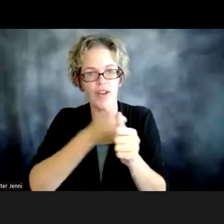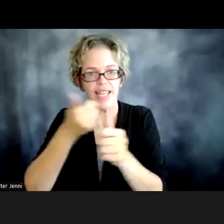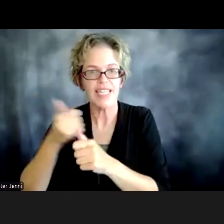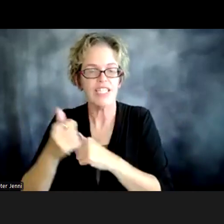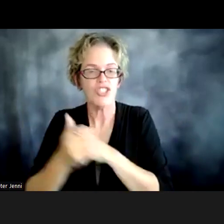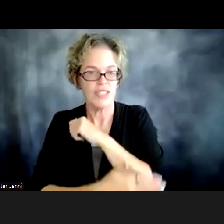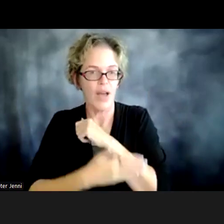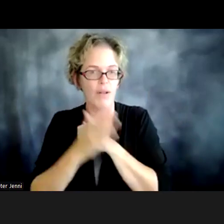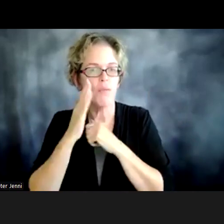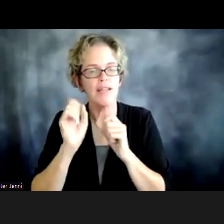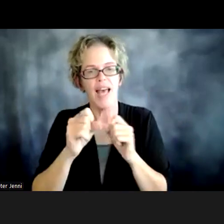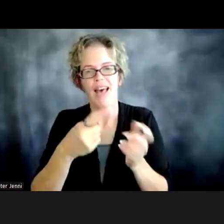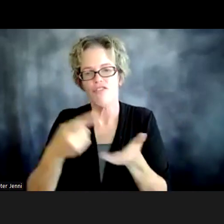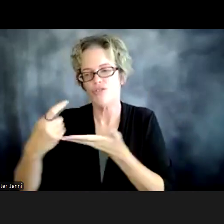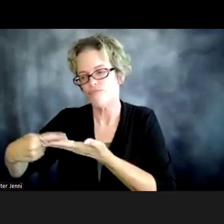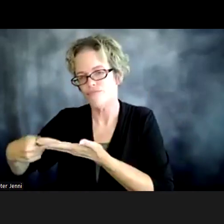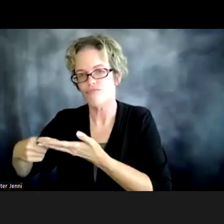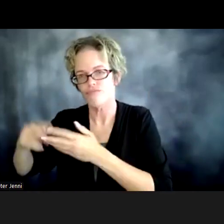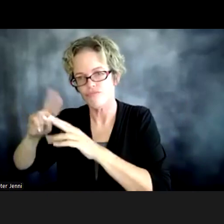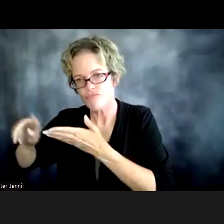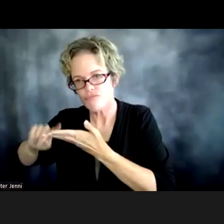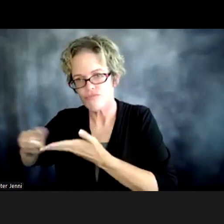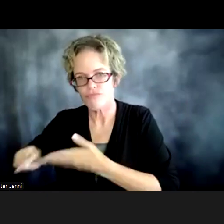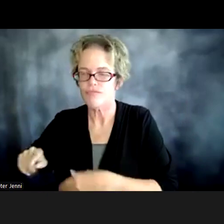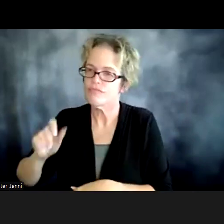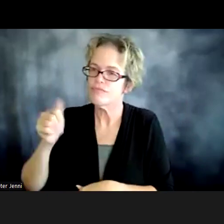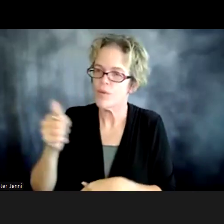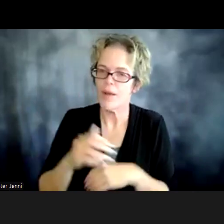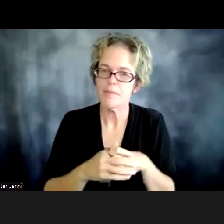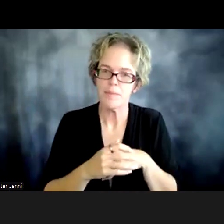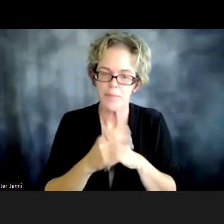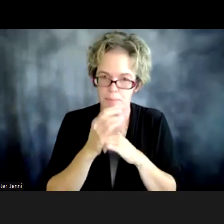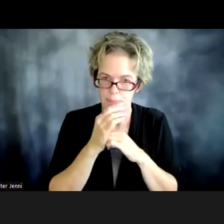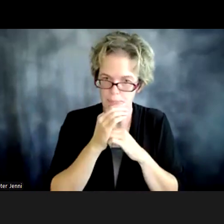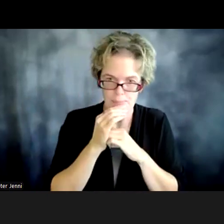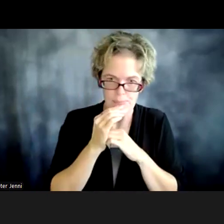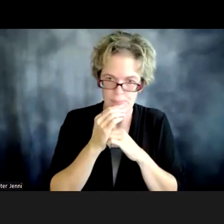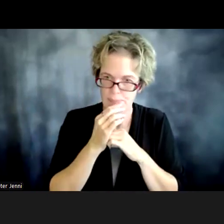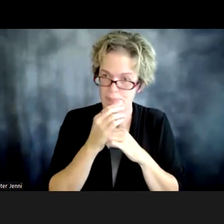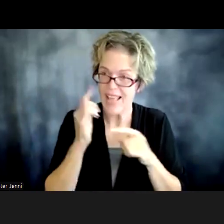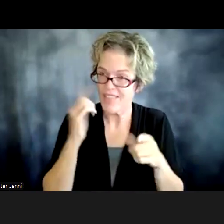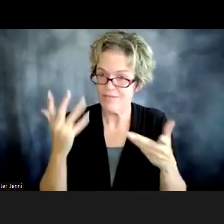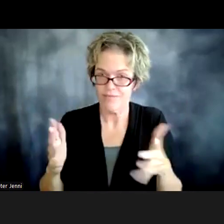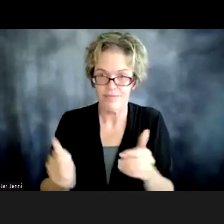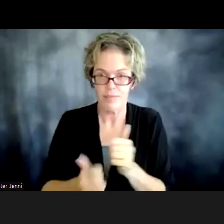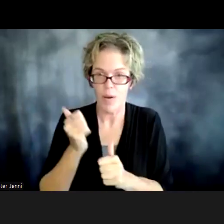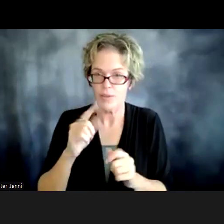Sheldon. Okay, sounds good. Yeah. All right, I think we got through most of the questions. So again, we're trying to get through